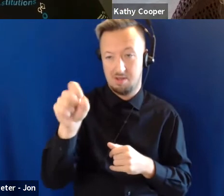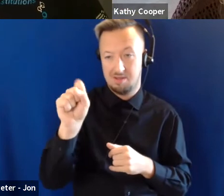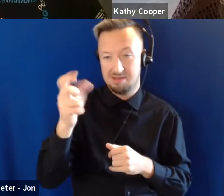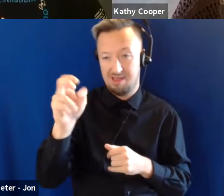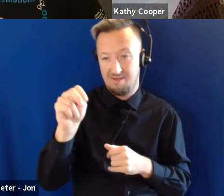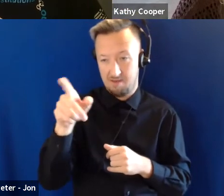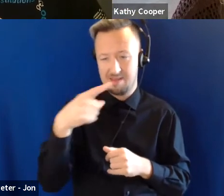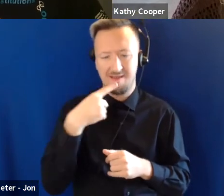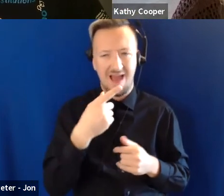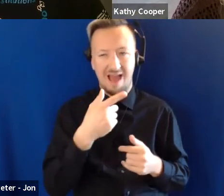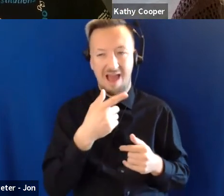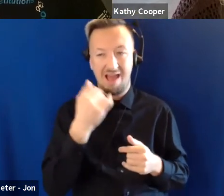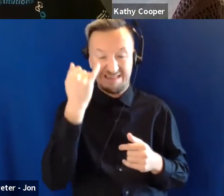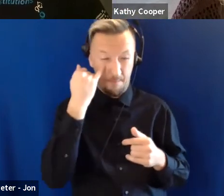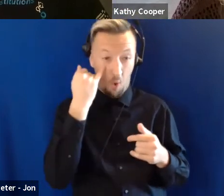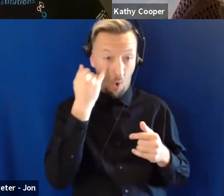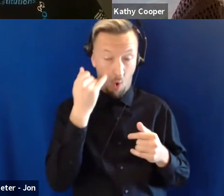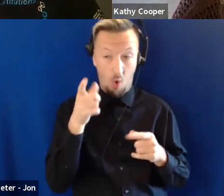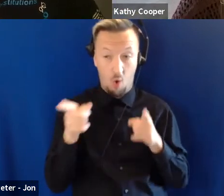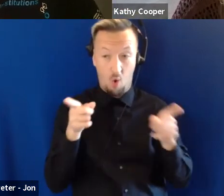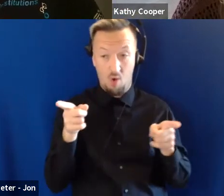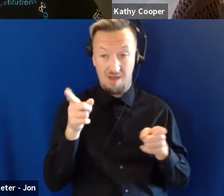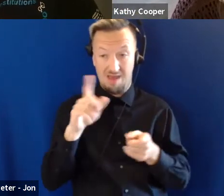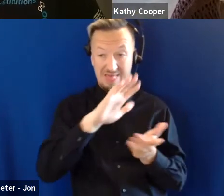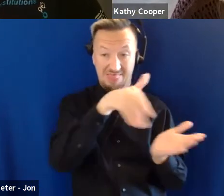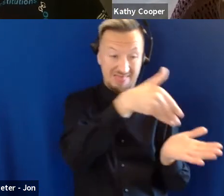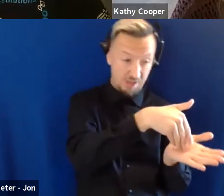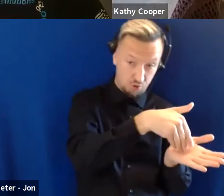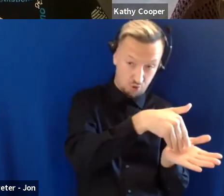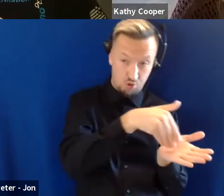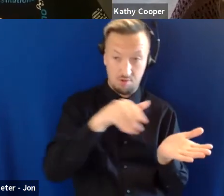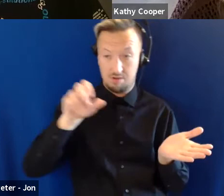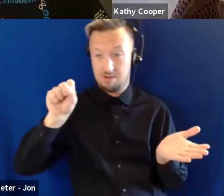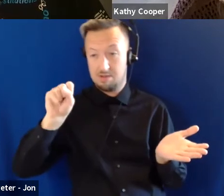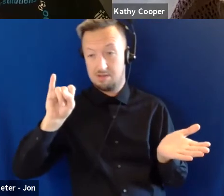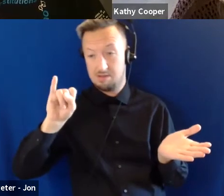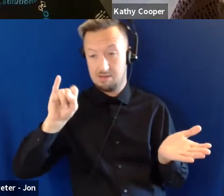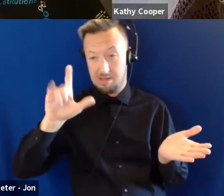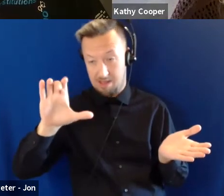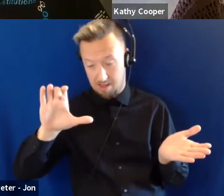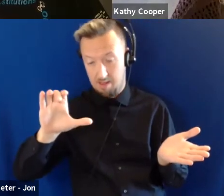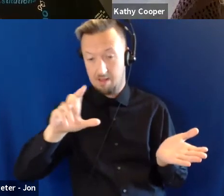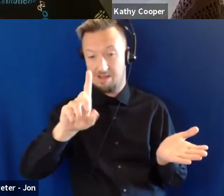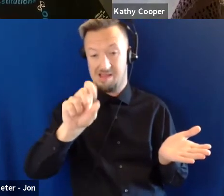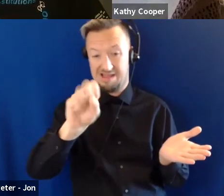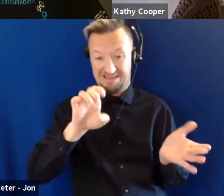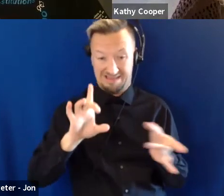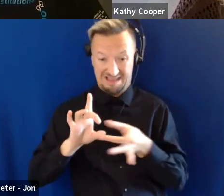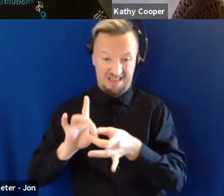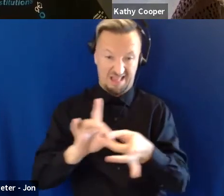improve a disjointed relationship between centers and the SILC and the DSE? And I think